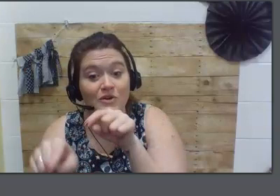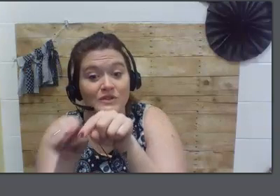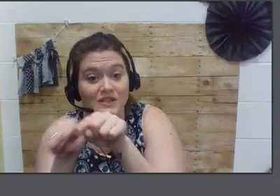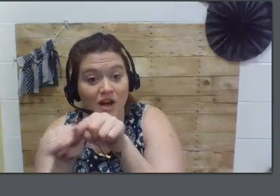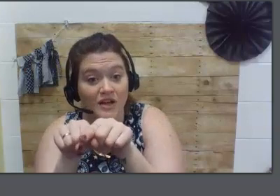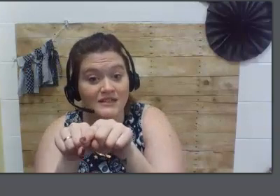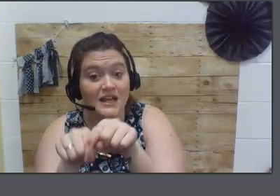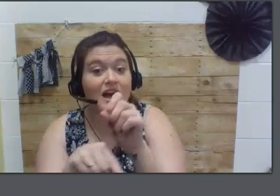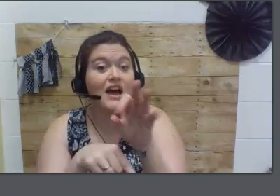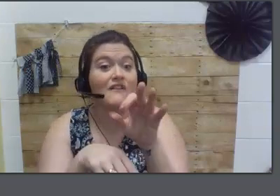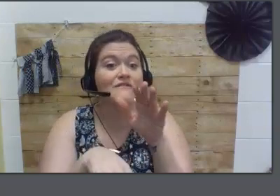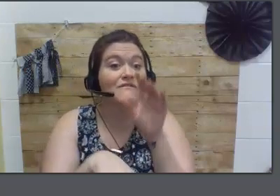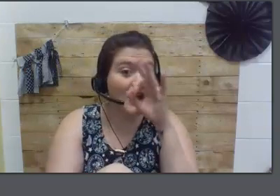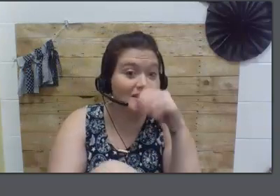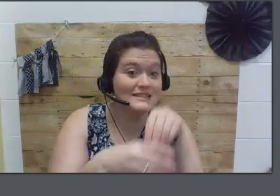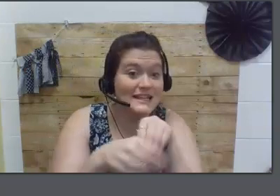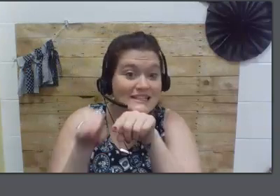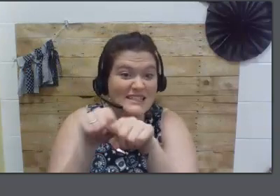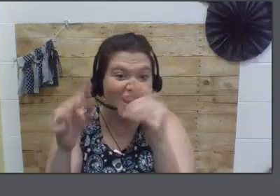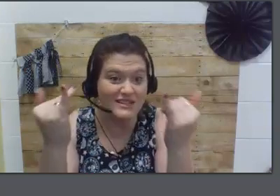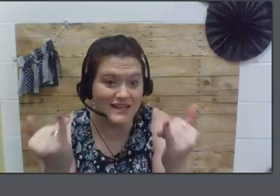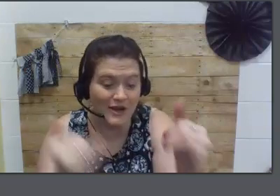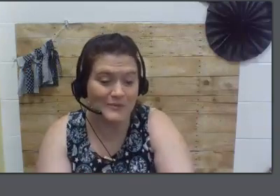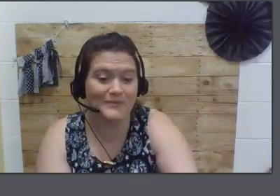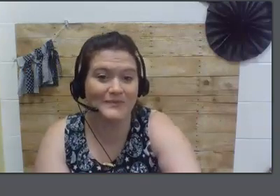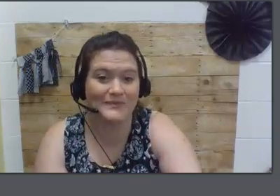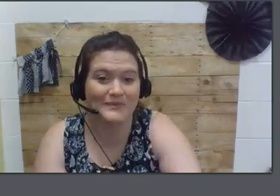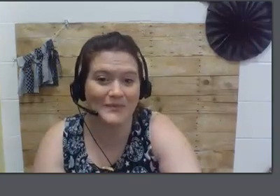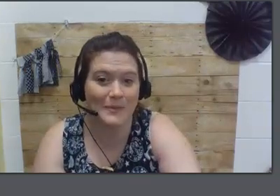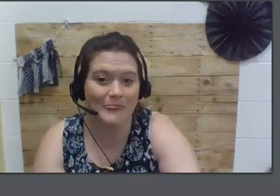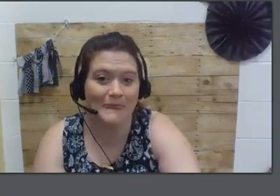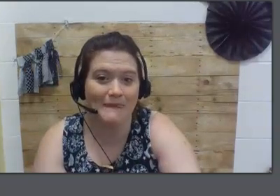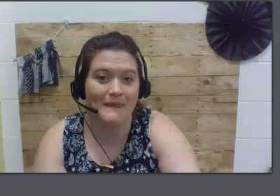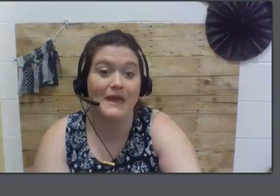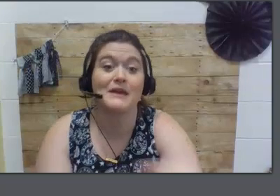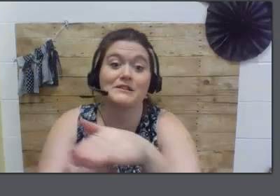Sue sews socks of fox in socks now.